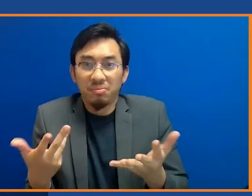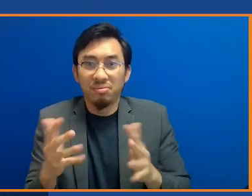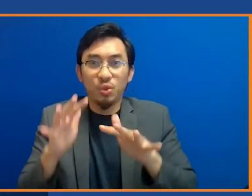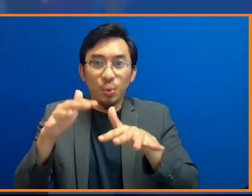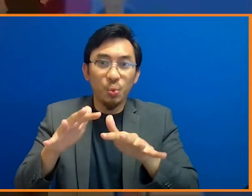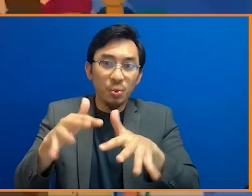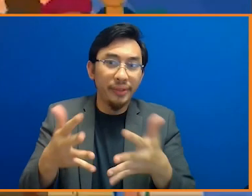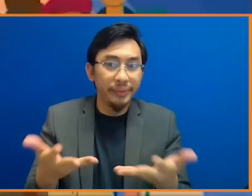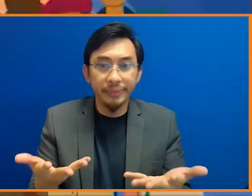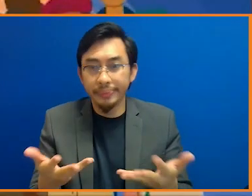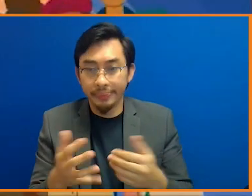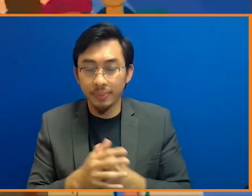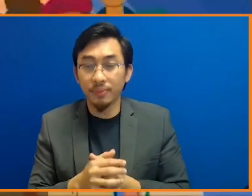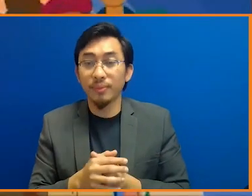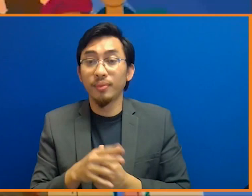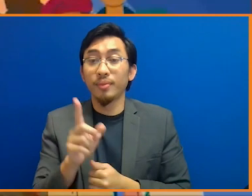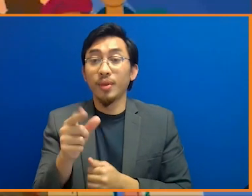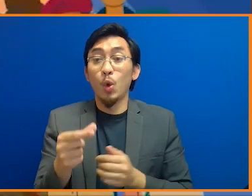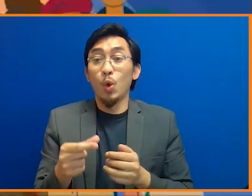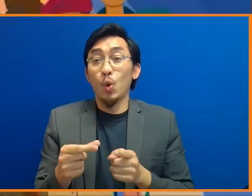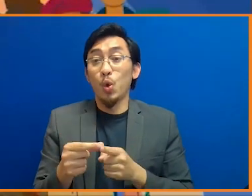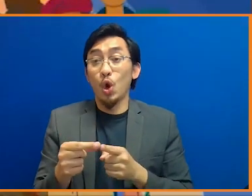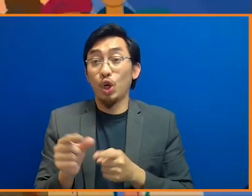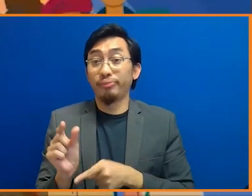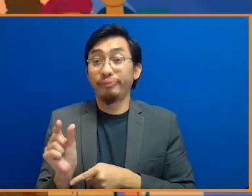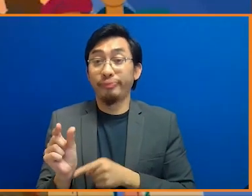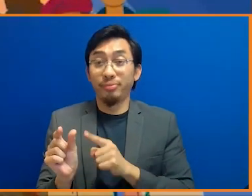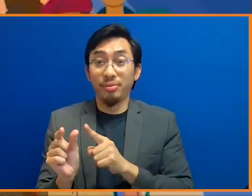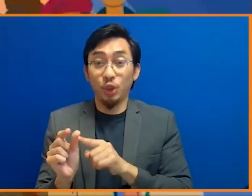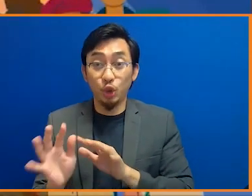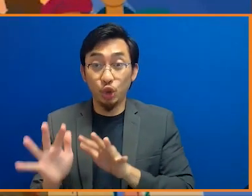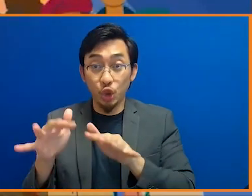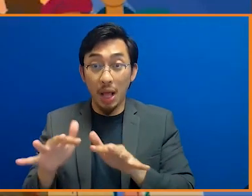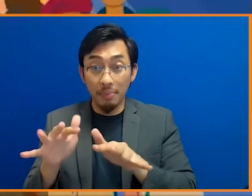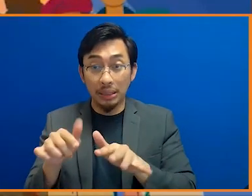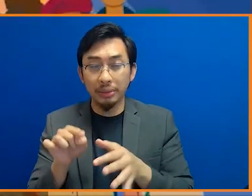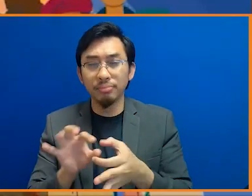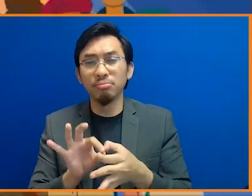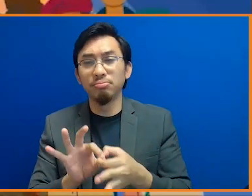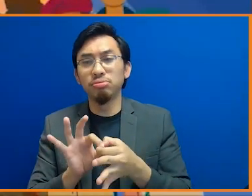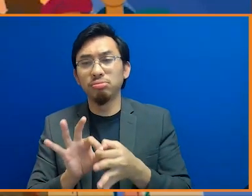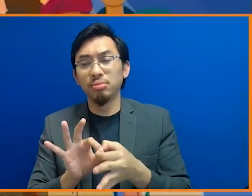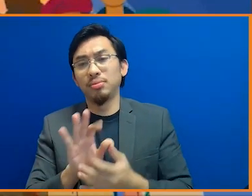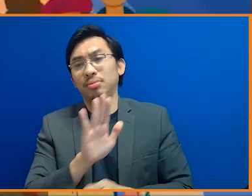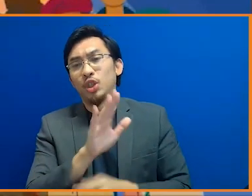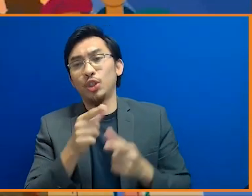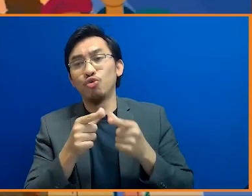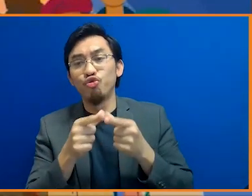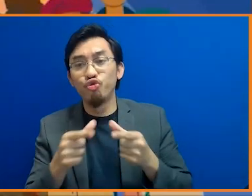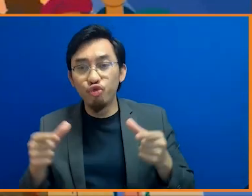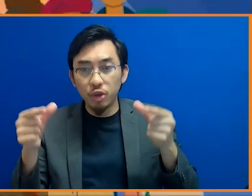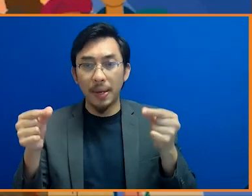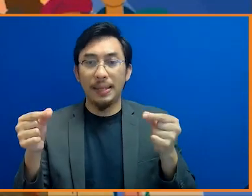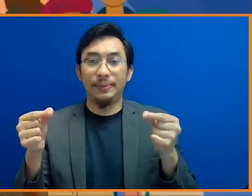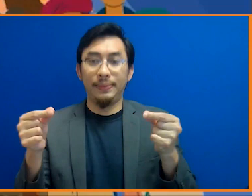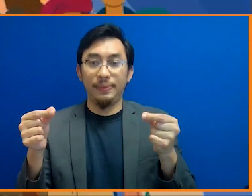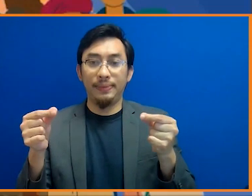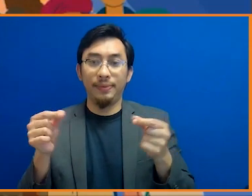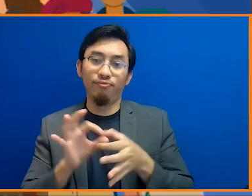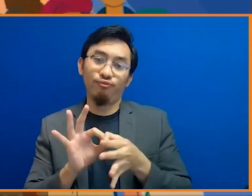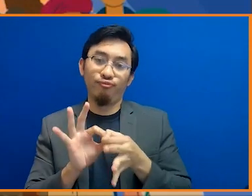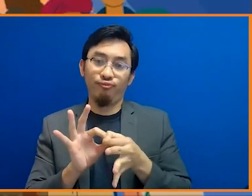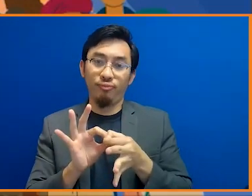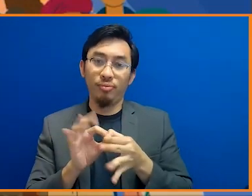tsunamis. They thought that the word of tsunami is only relevant to the area